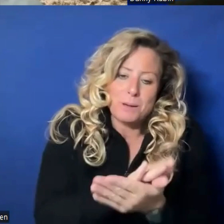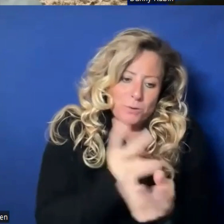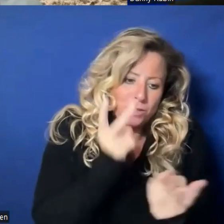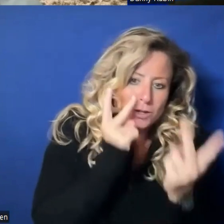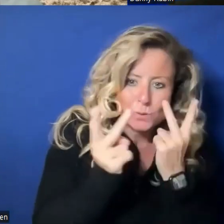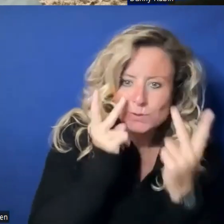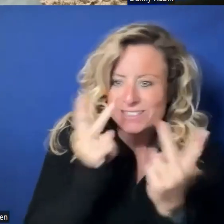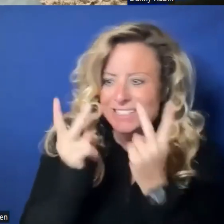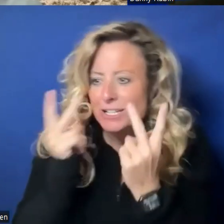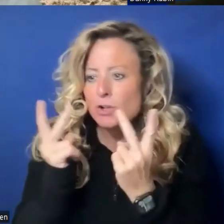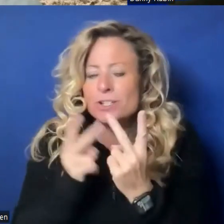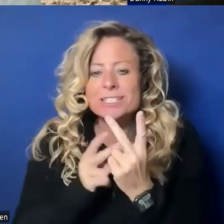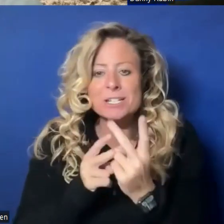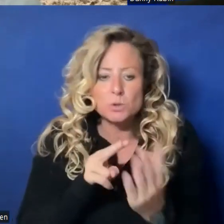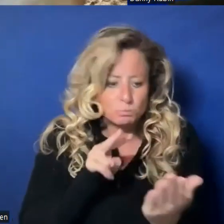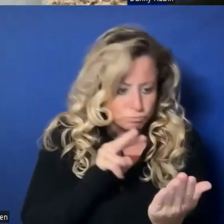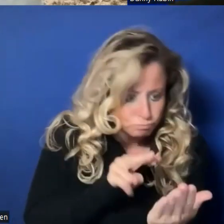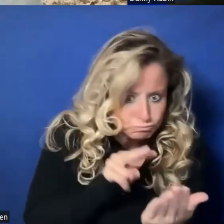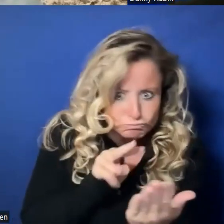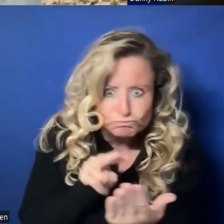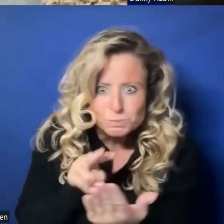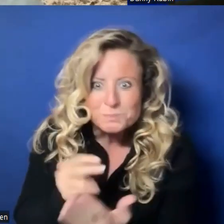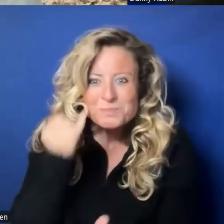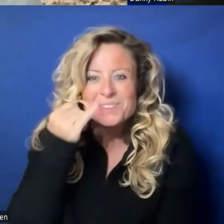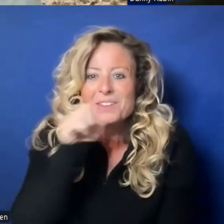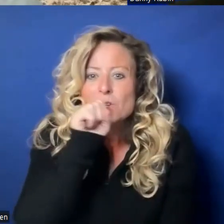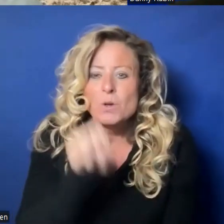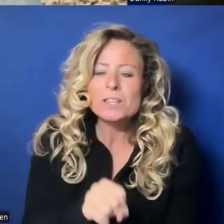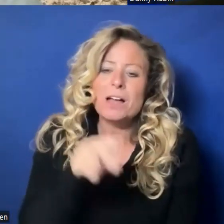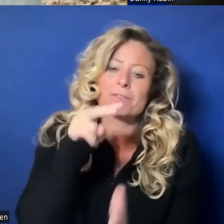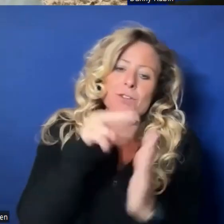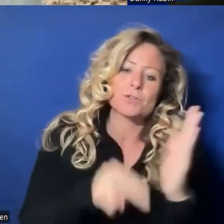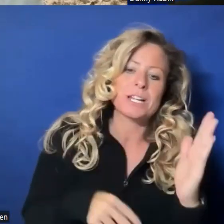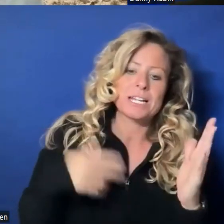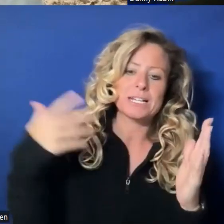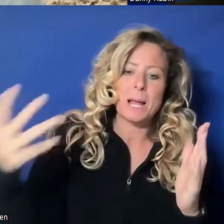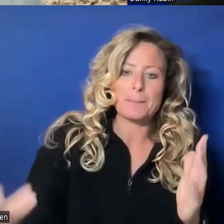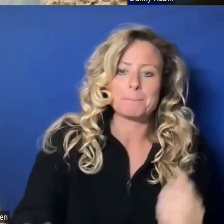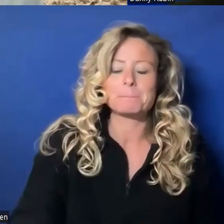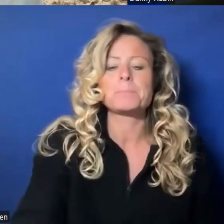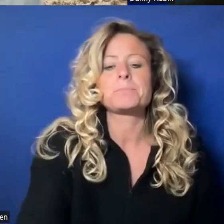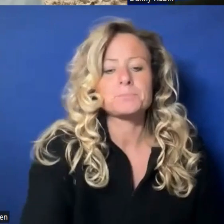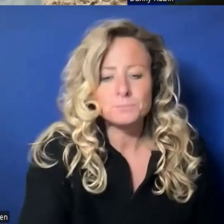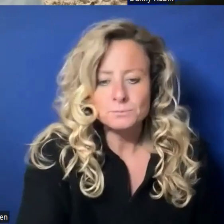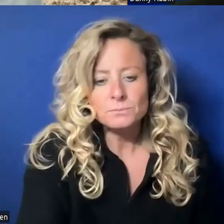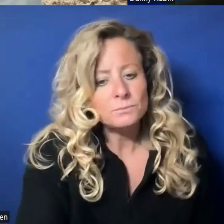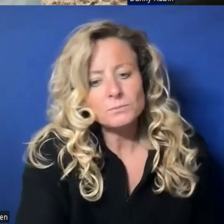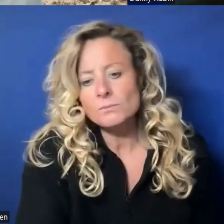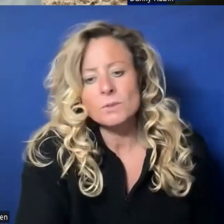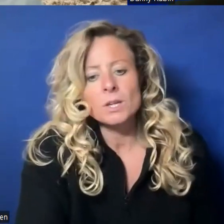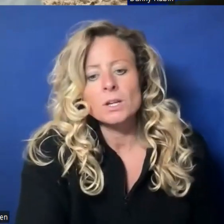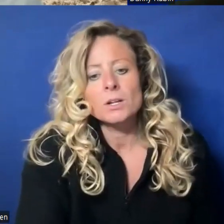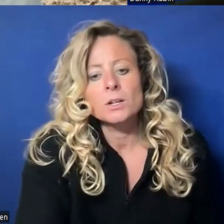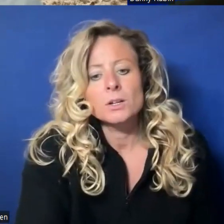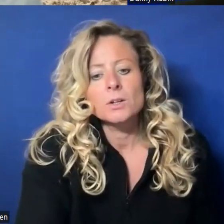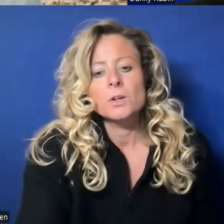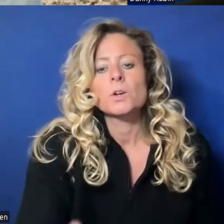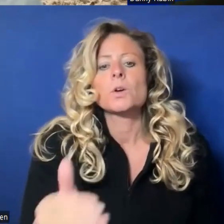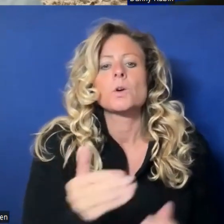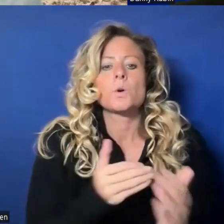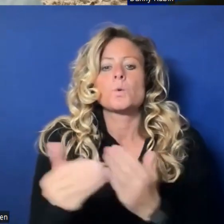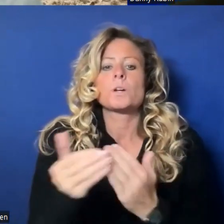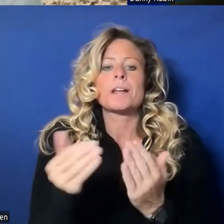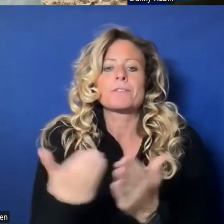just need to pick it and to read it. If you love reading if whatever new terms you